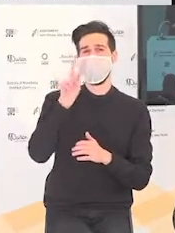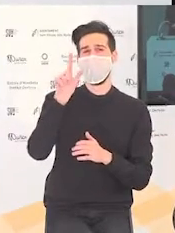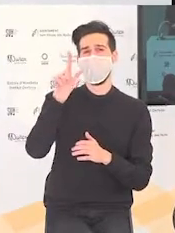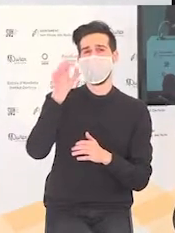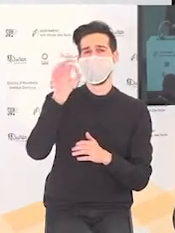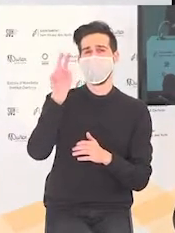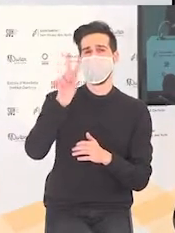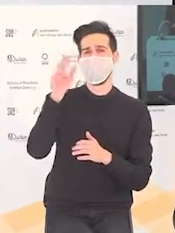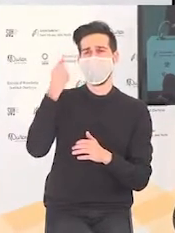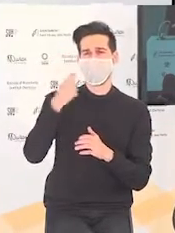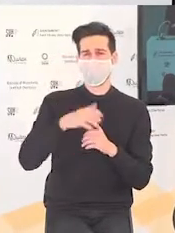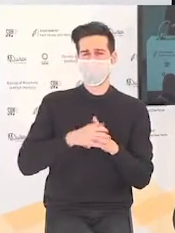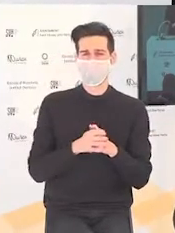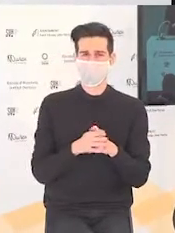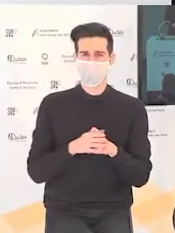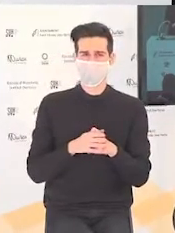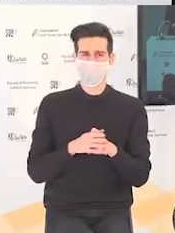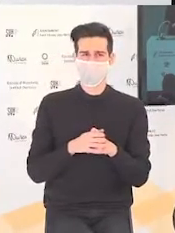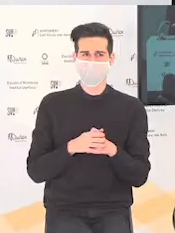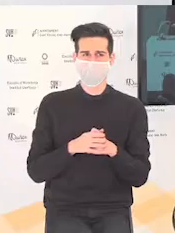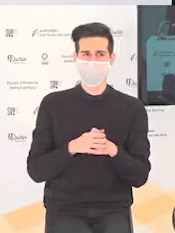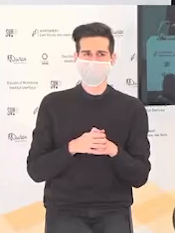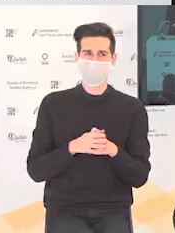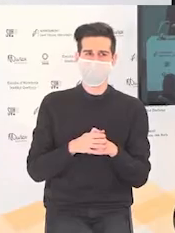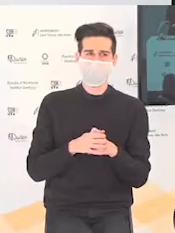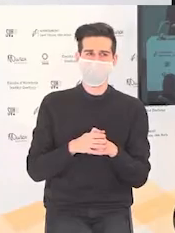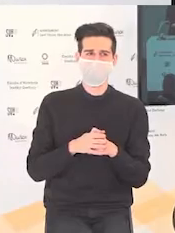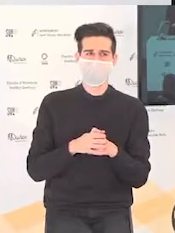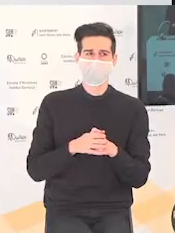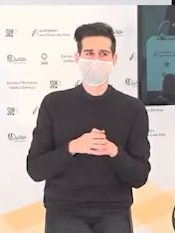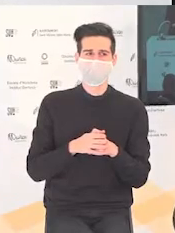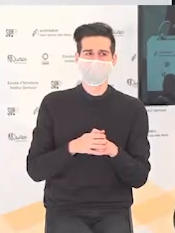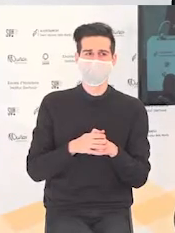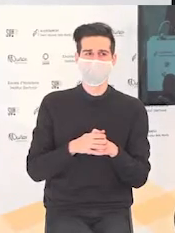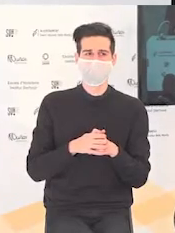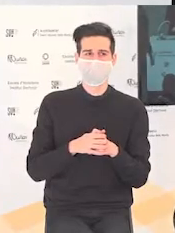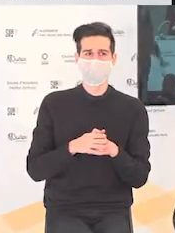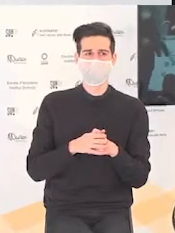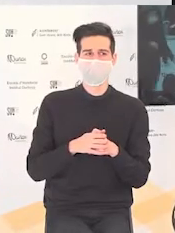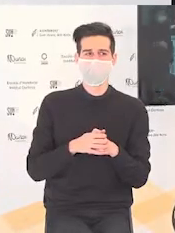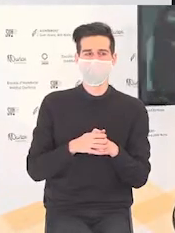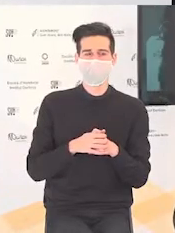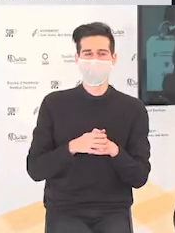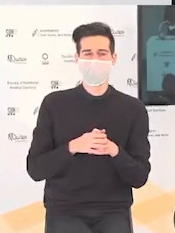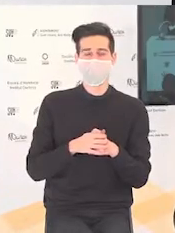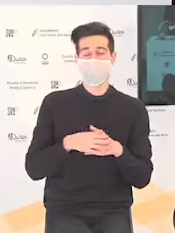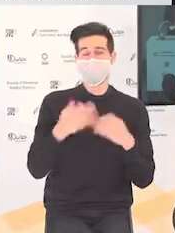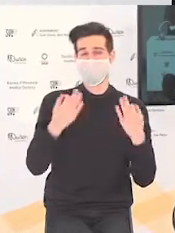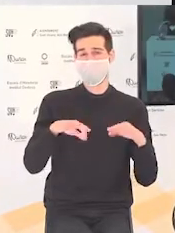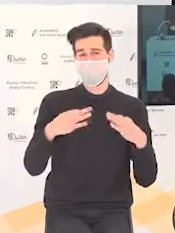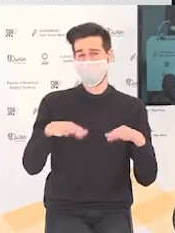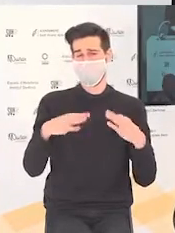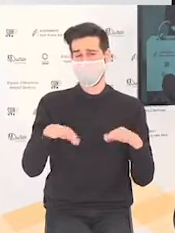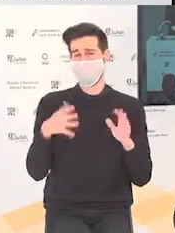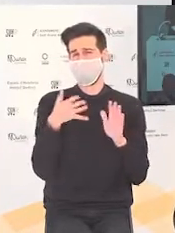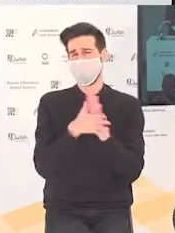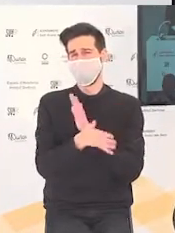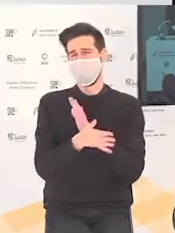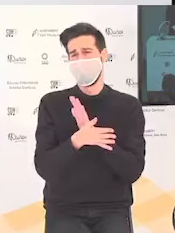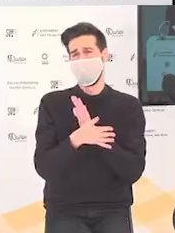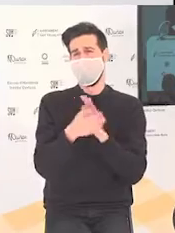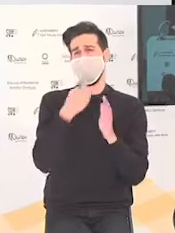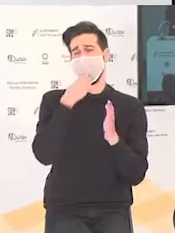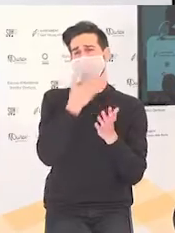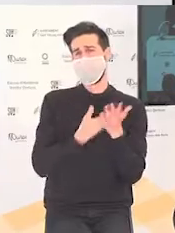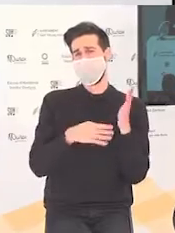this recipe is that Anna is my daughter. Simplemente para darles un poco de contexto acerca de esta receta, Anna es mi